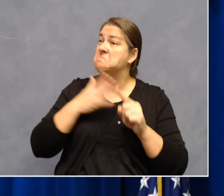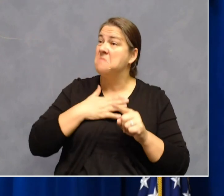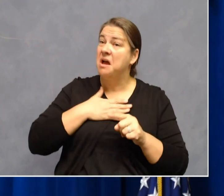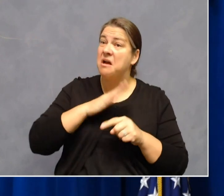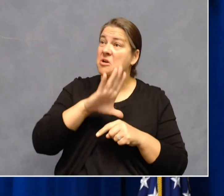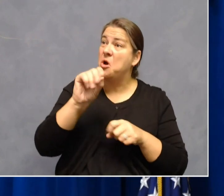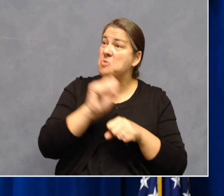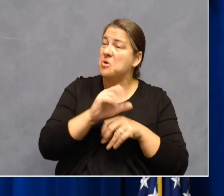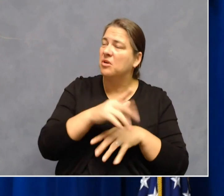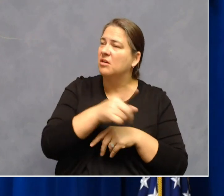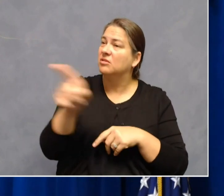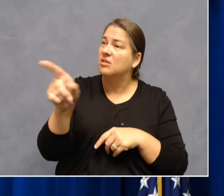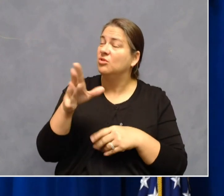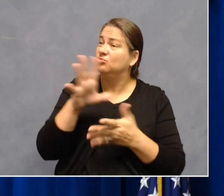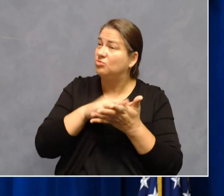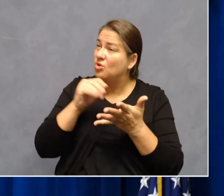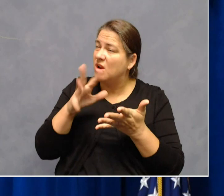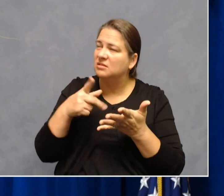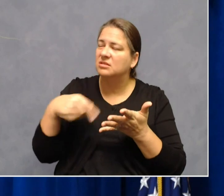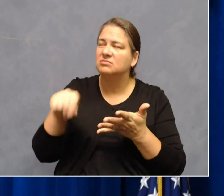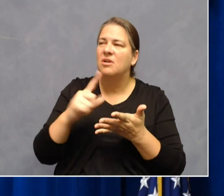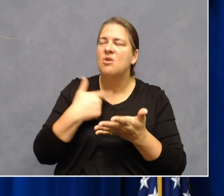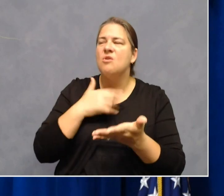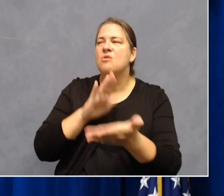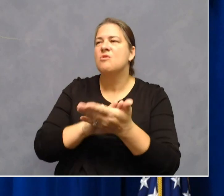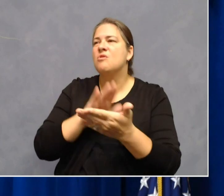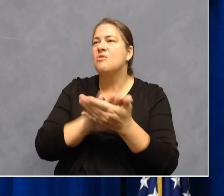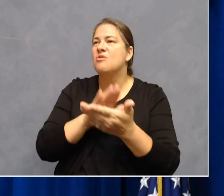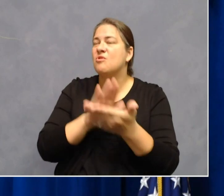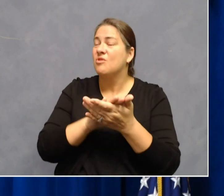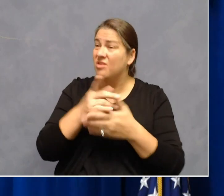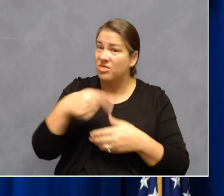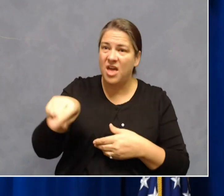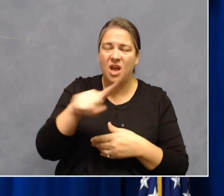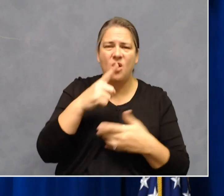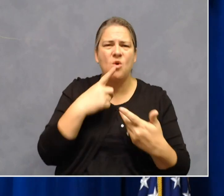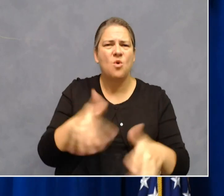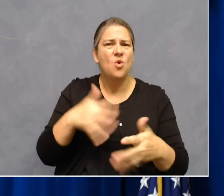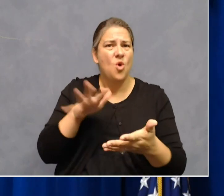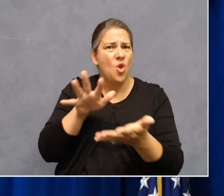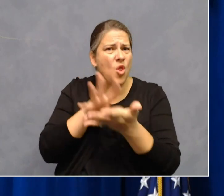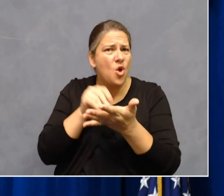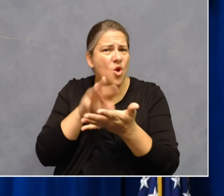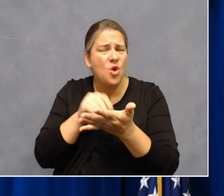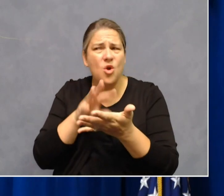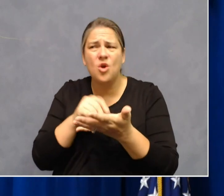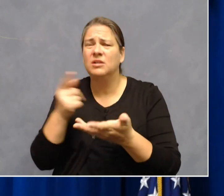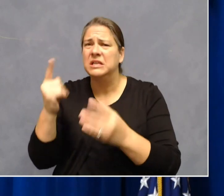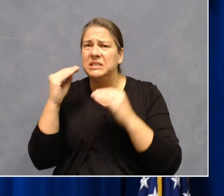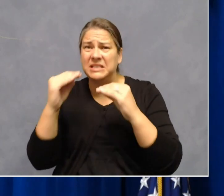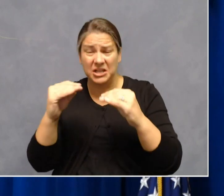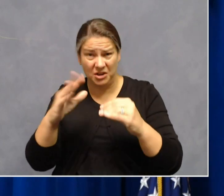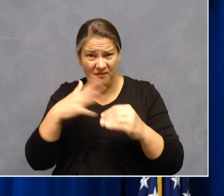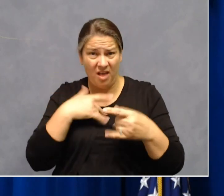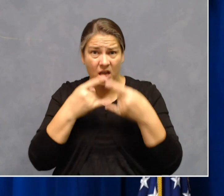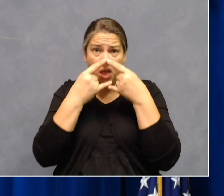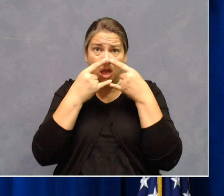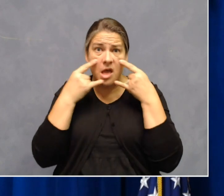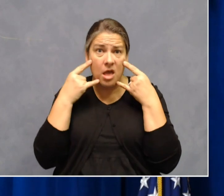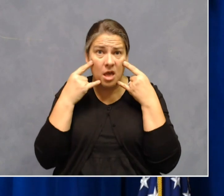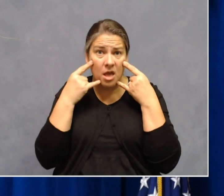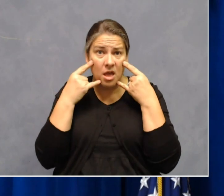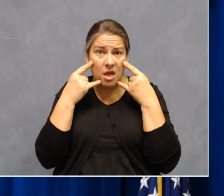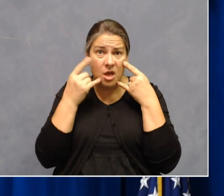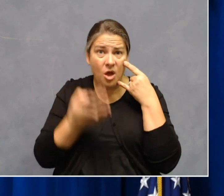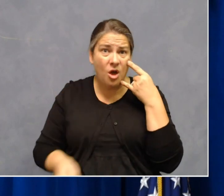to the changes and eagerness to teach and learn. No one's comfortable wearing a mask all day, but it is one of the steps we